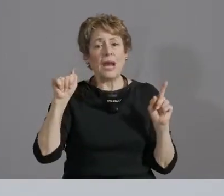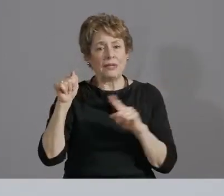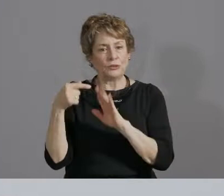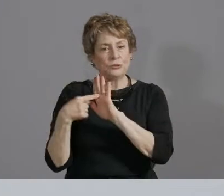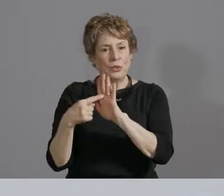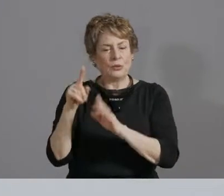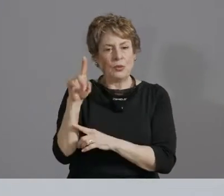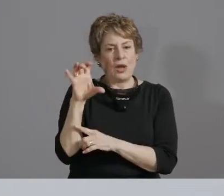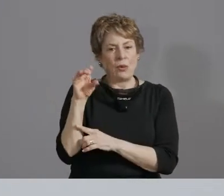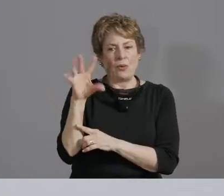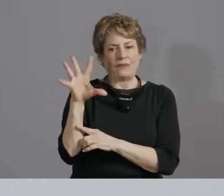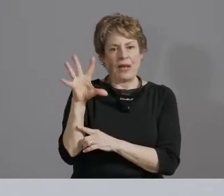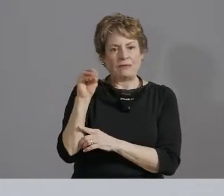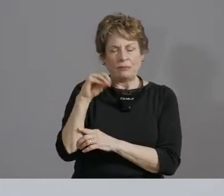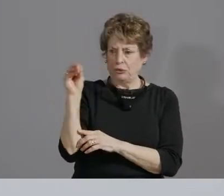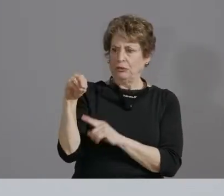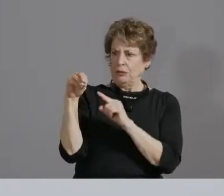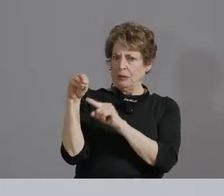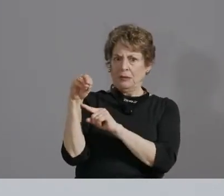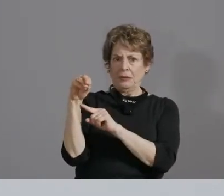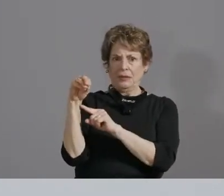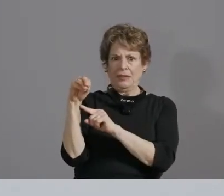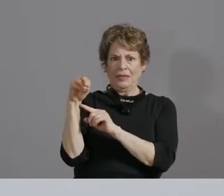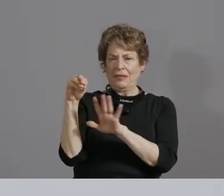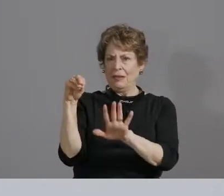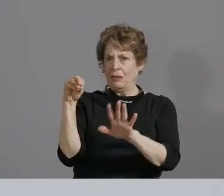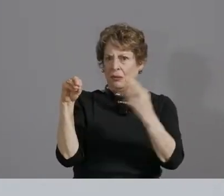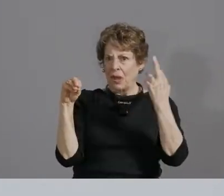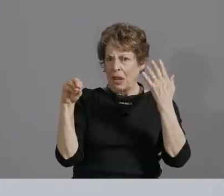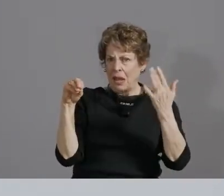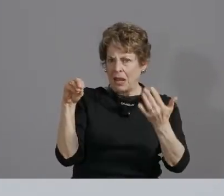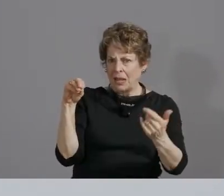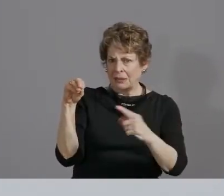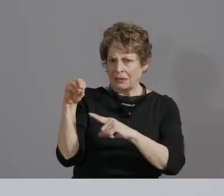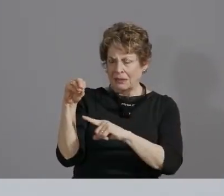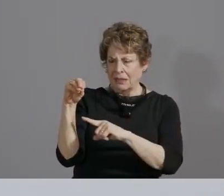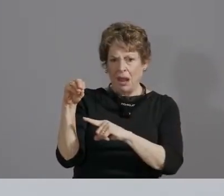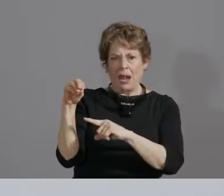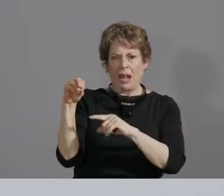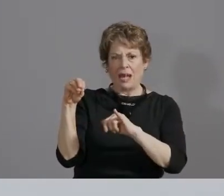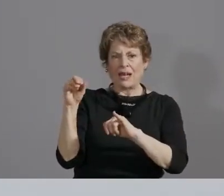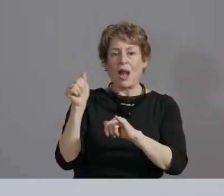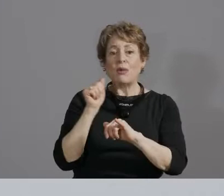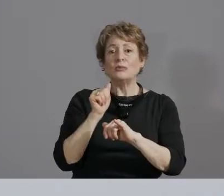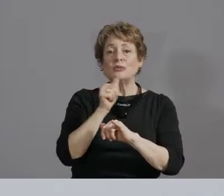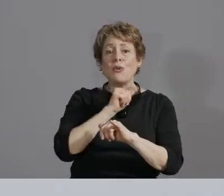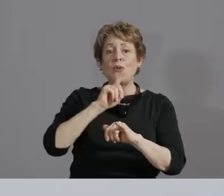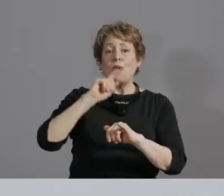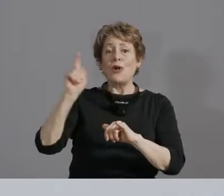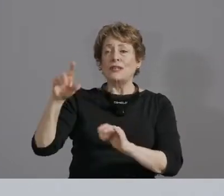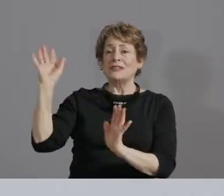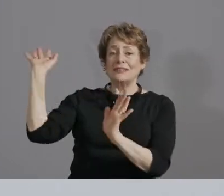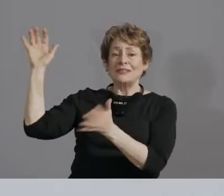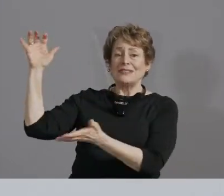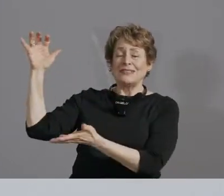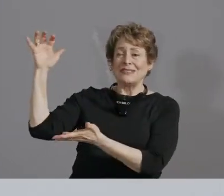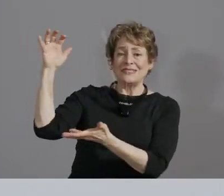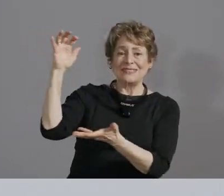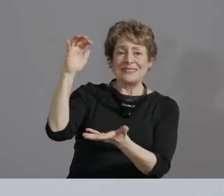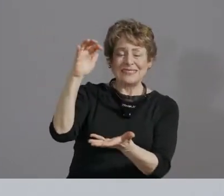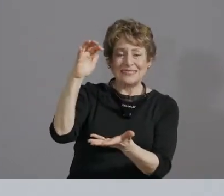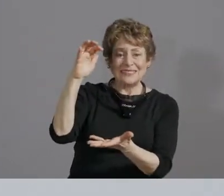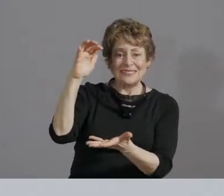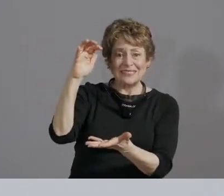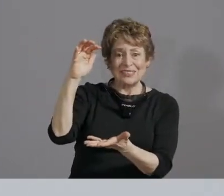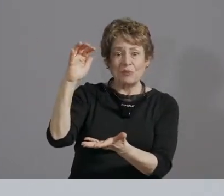aren't allocated or ordered by Arizona, but they're still inputting them as administered. So we will get the doses administered. We